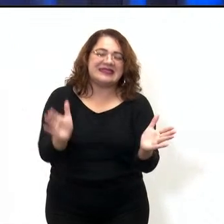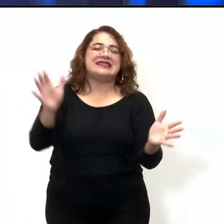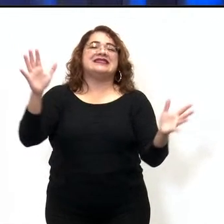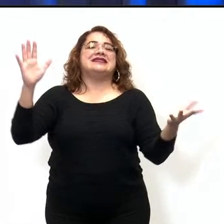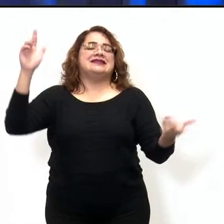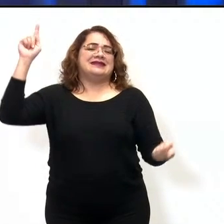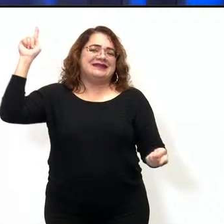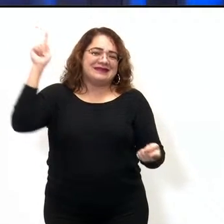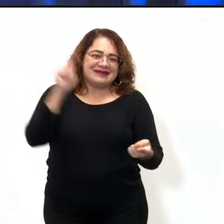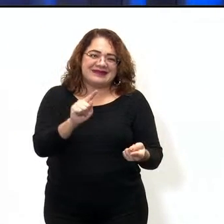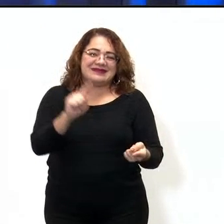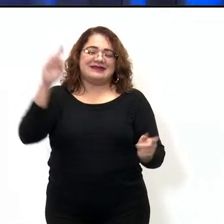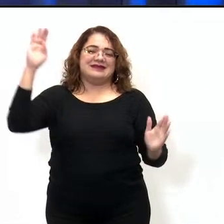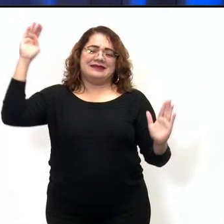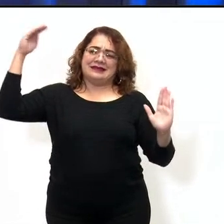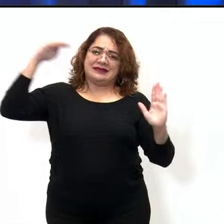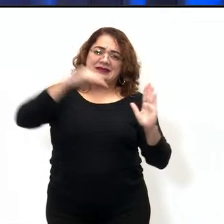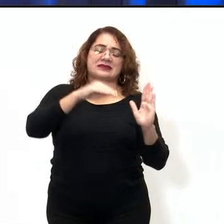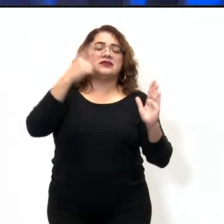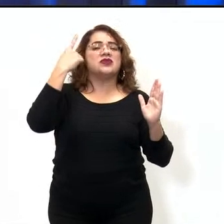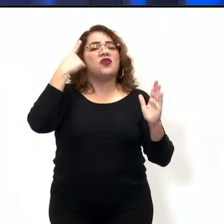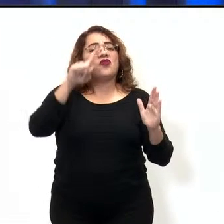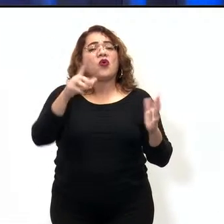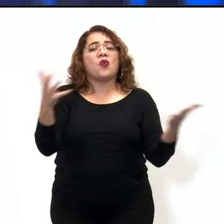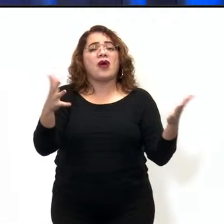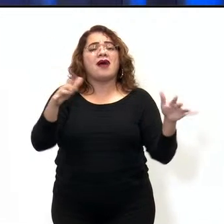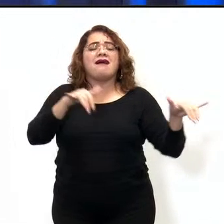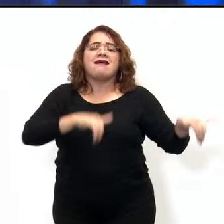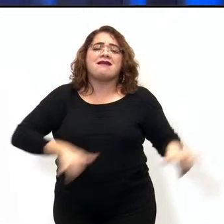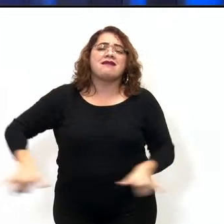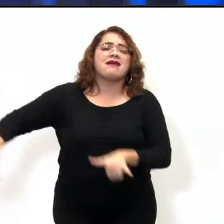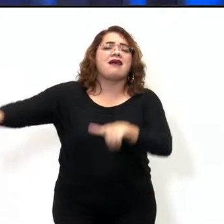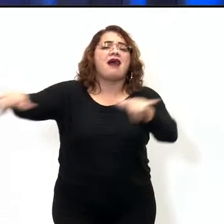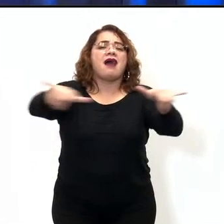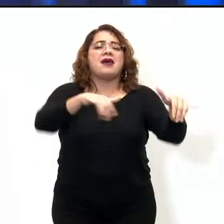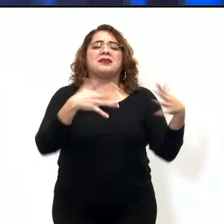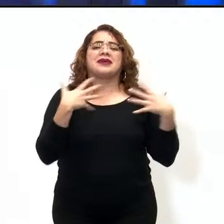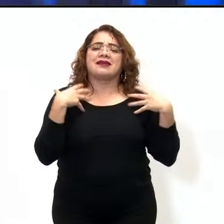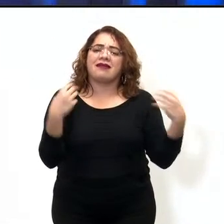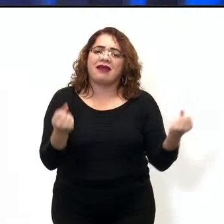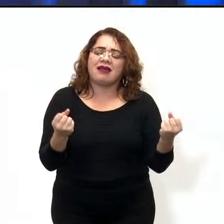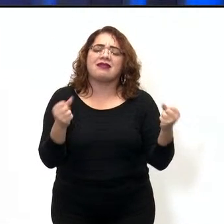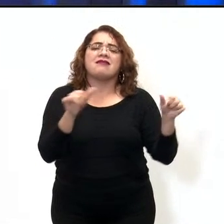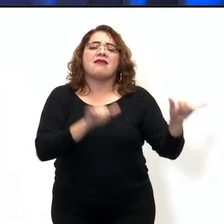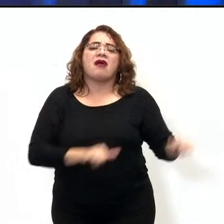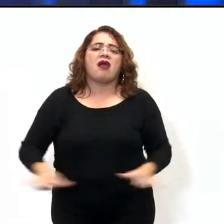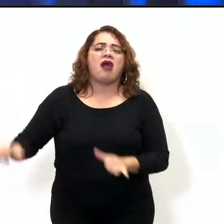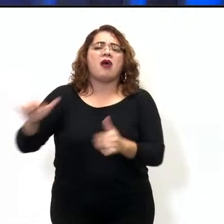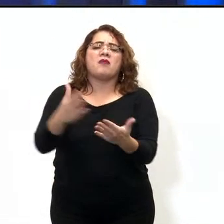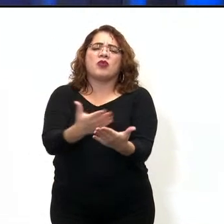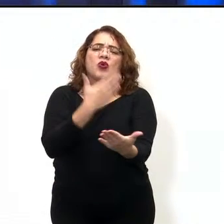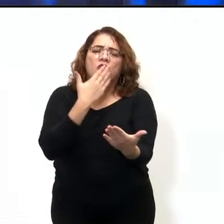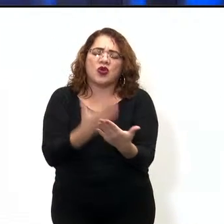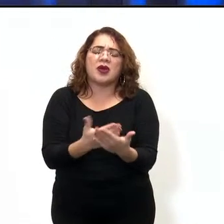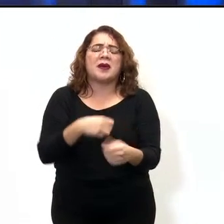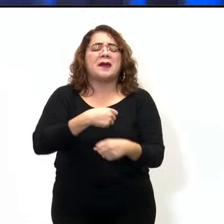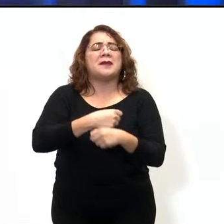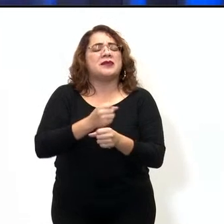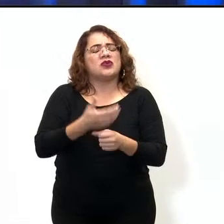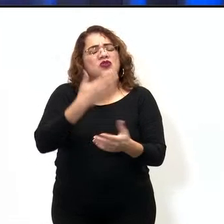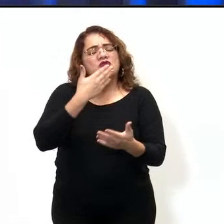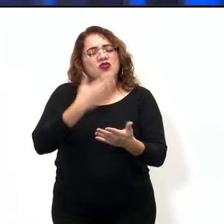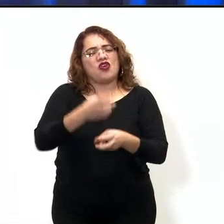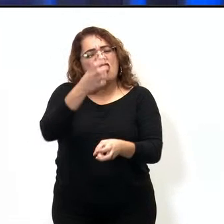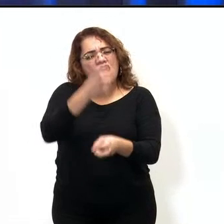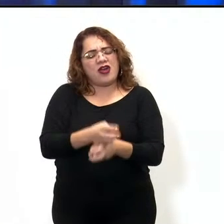with us for the common good of our city, our community, and our businesses. This means making the hard choices. It means not being with